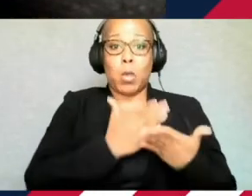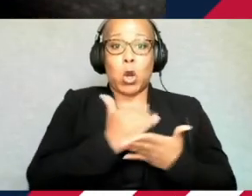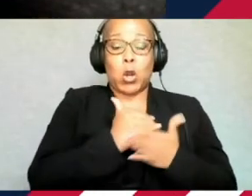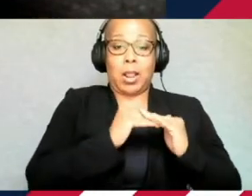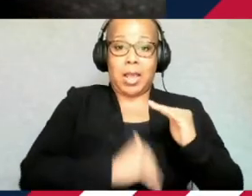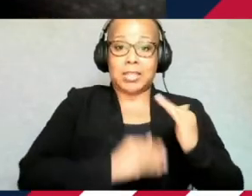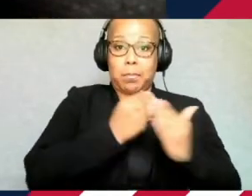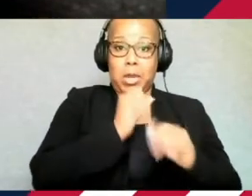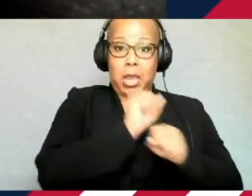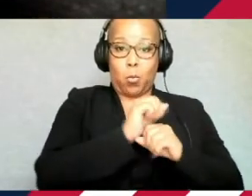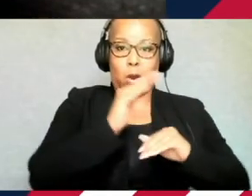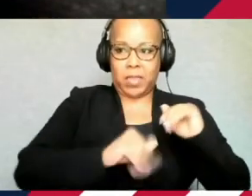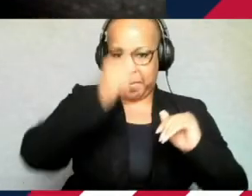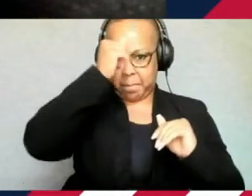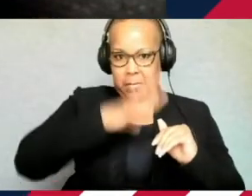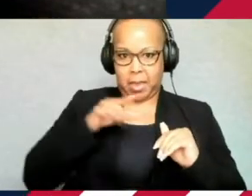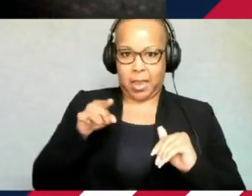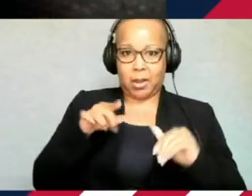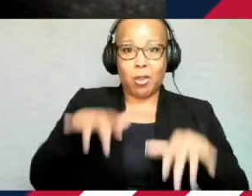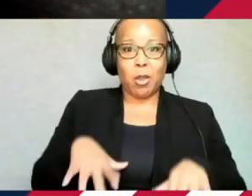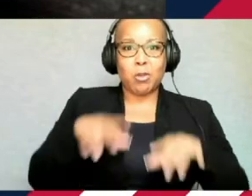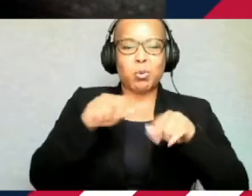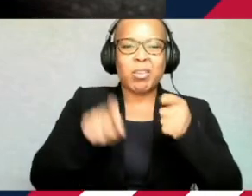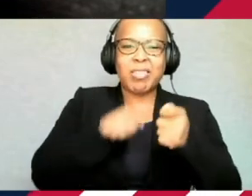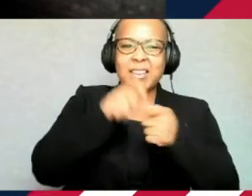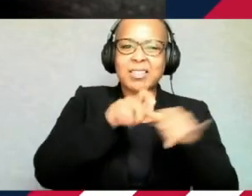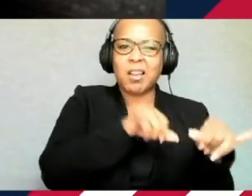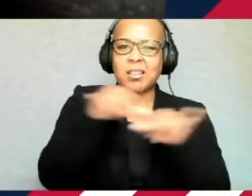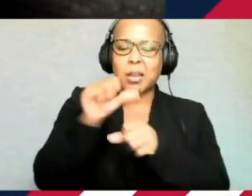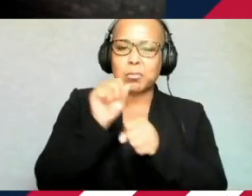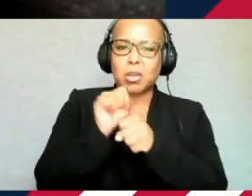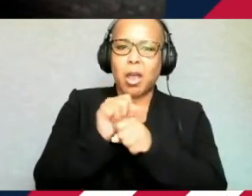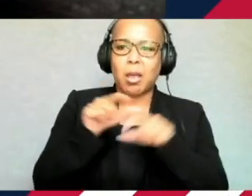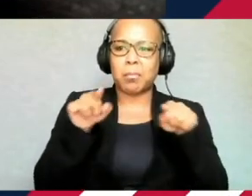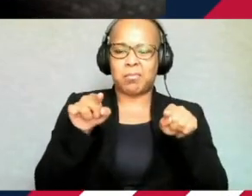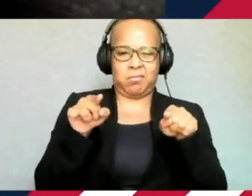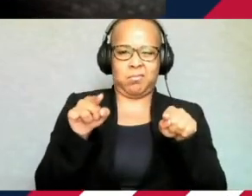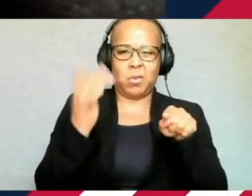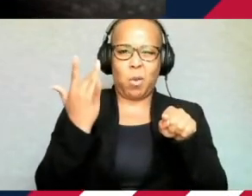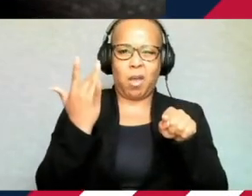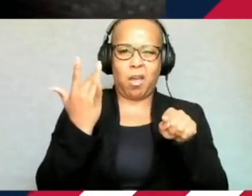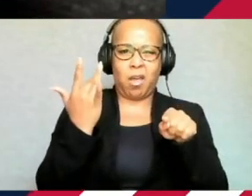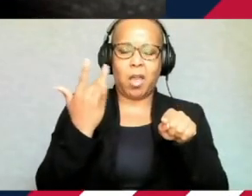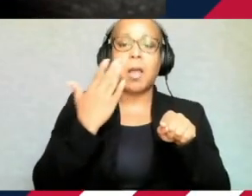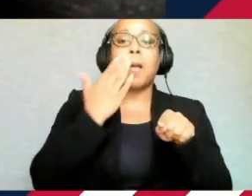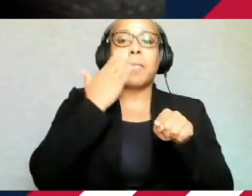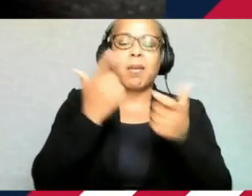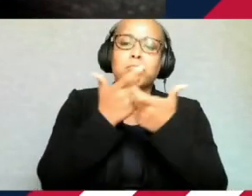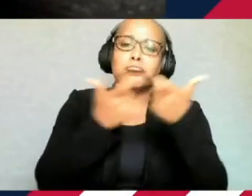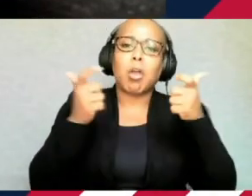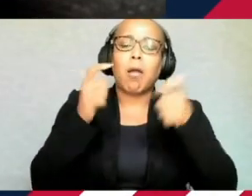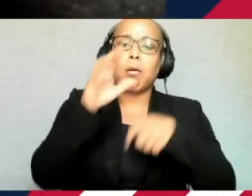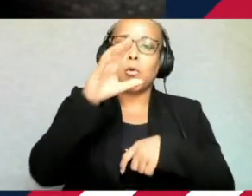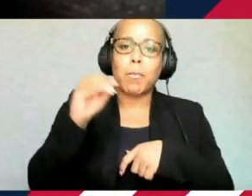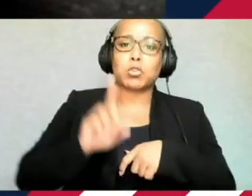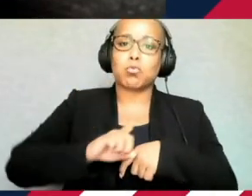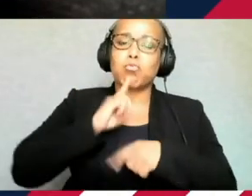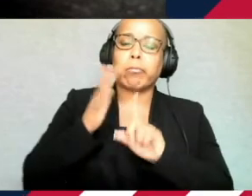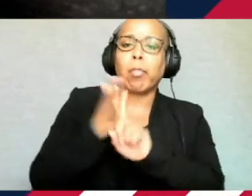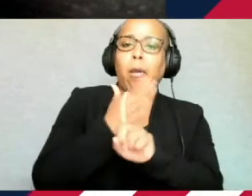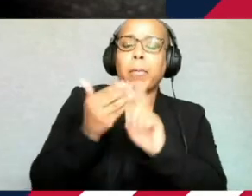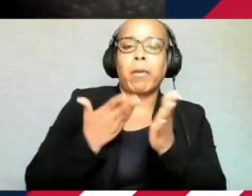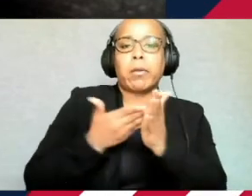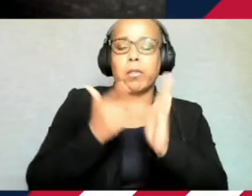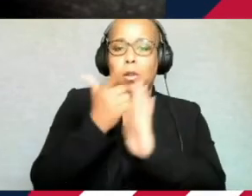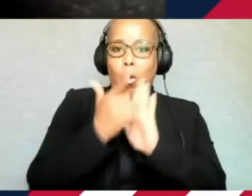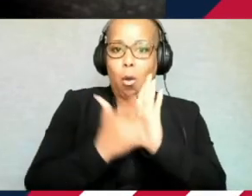work than men doing the exact same job. Why? Because giant corporations lobby against the laws